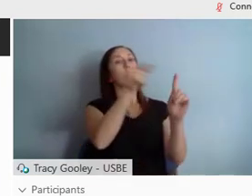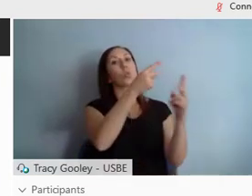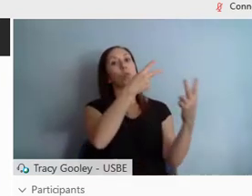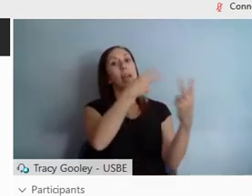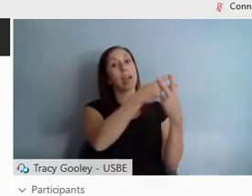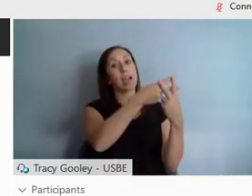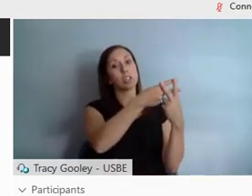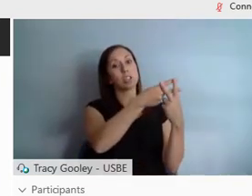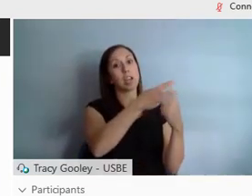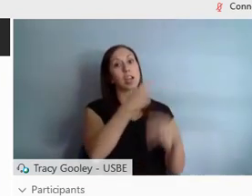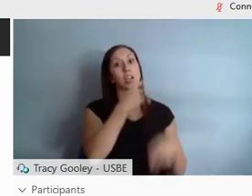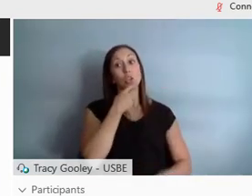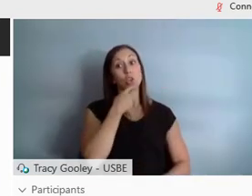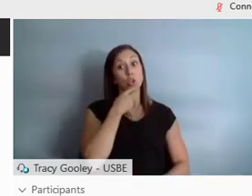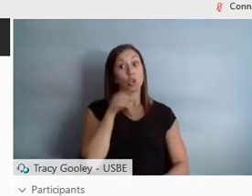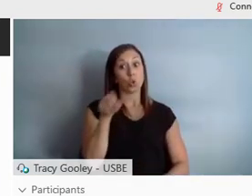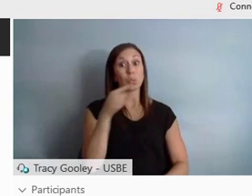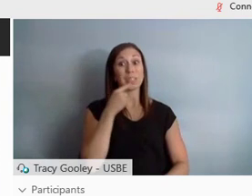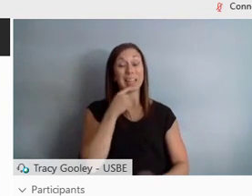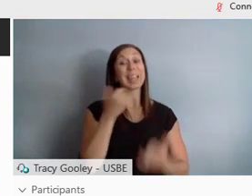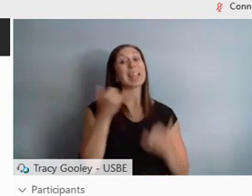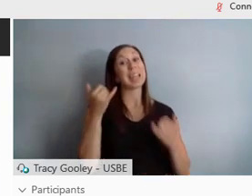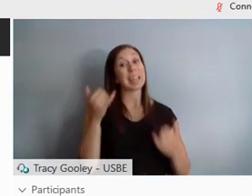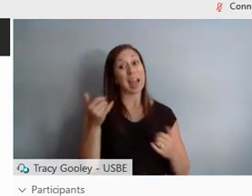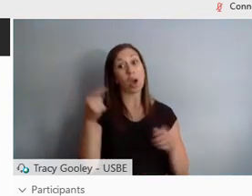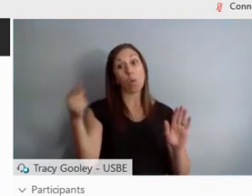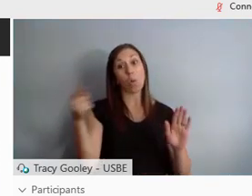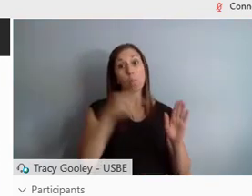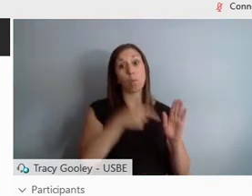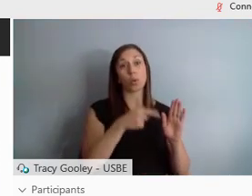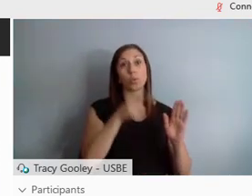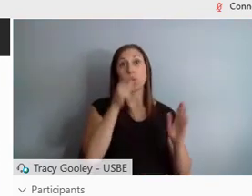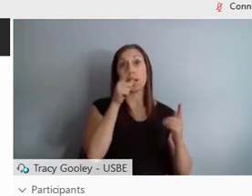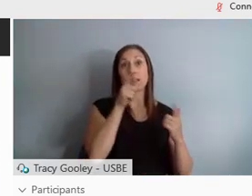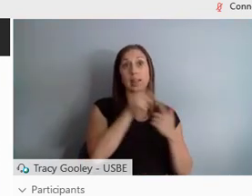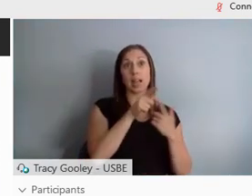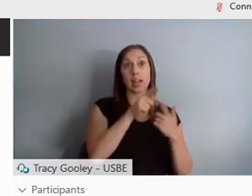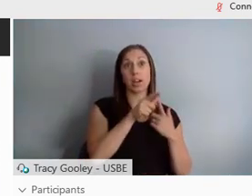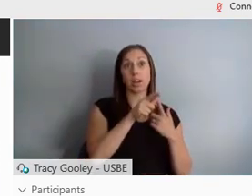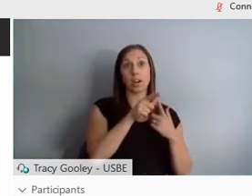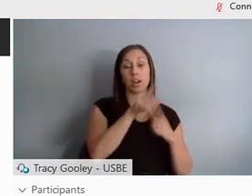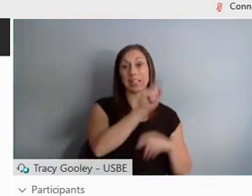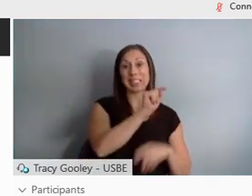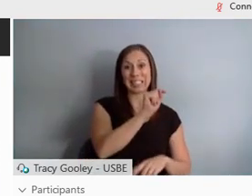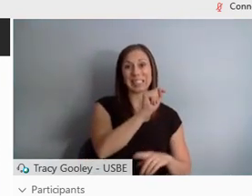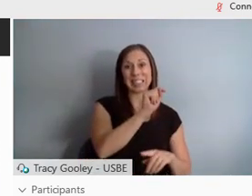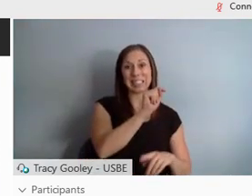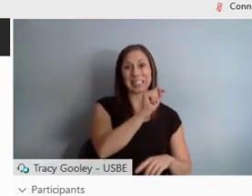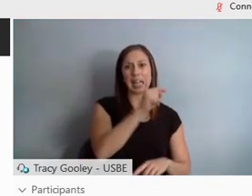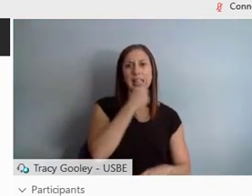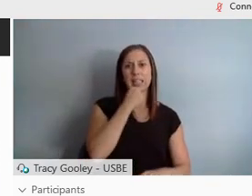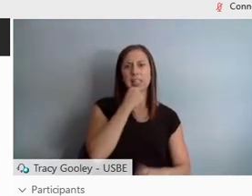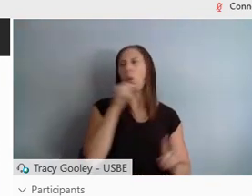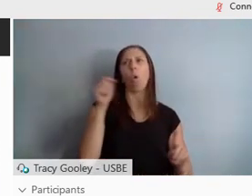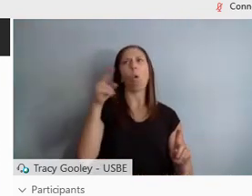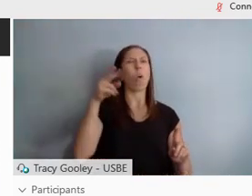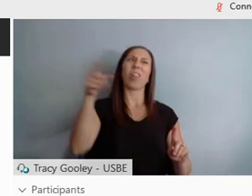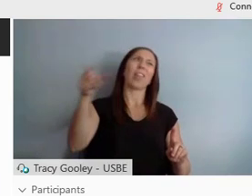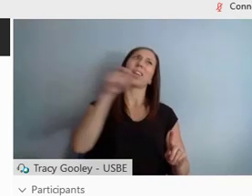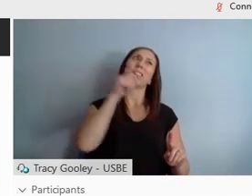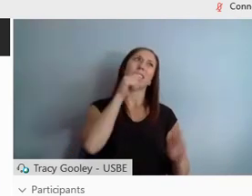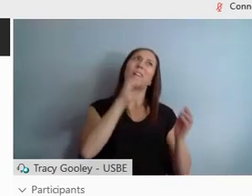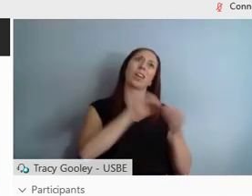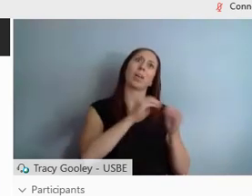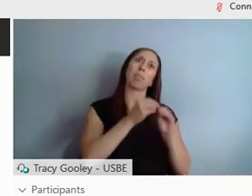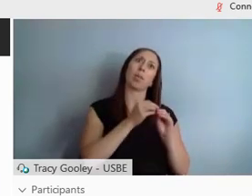hashtag and you say now point to a letter and say they point to the letter T and they go, oh, this one wasn't a